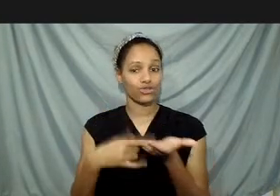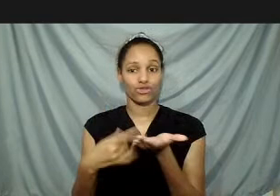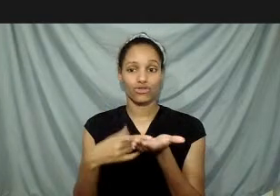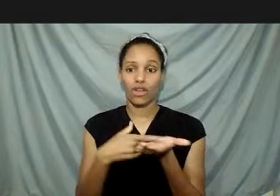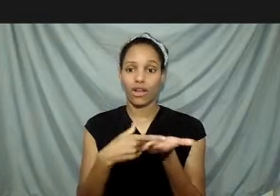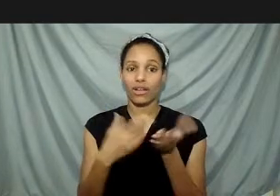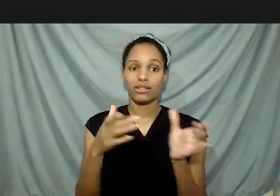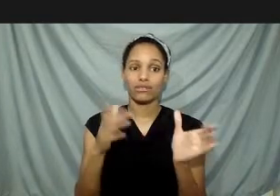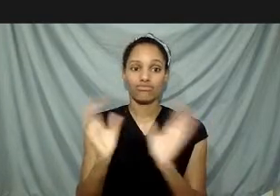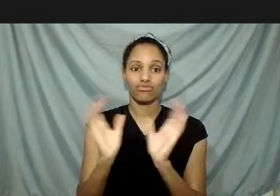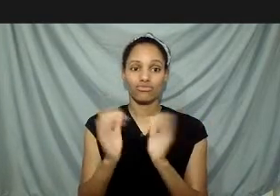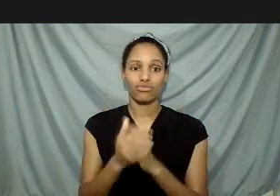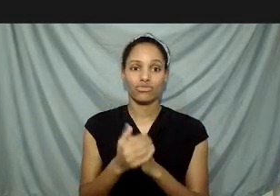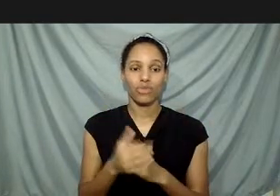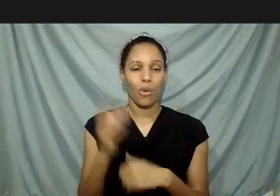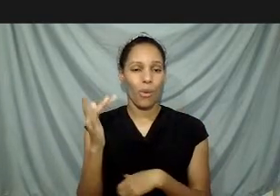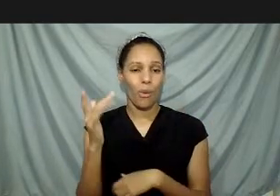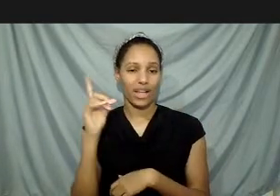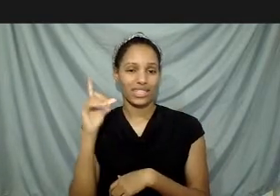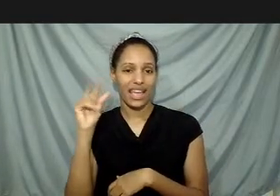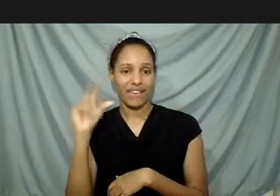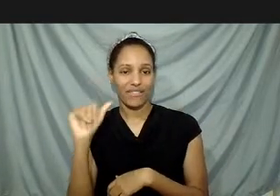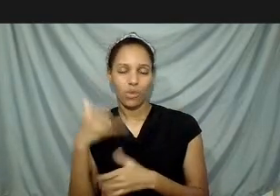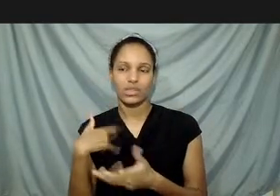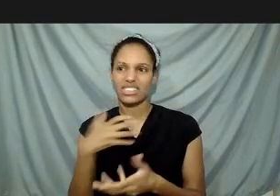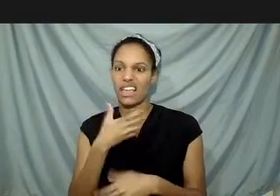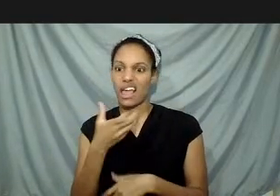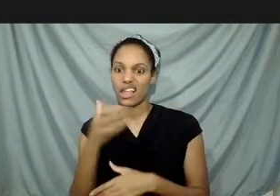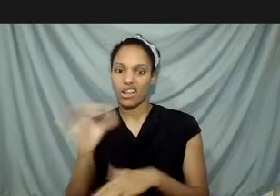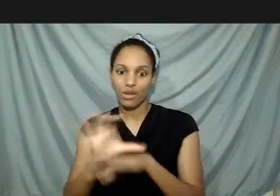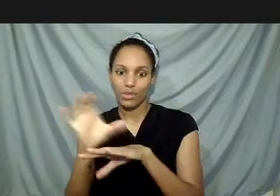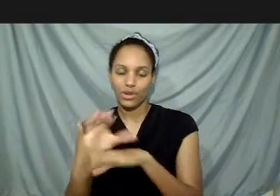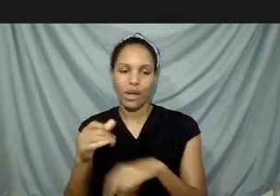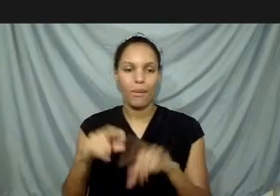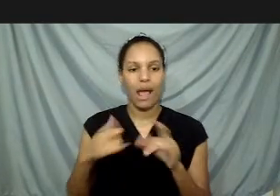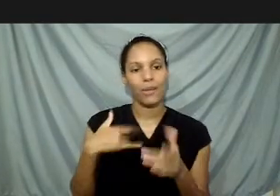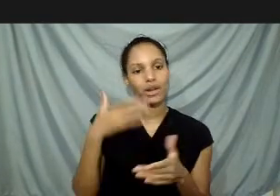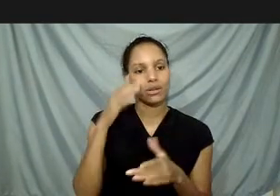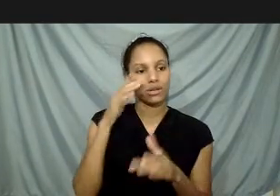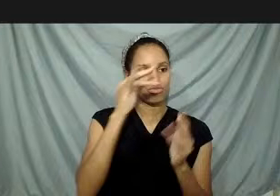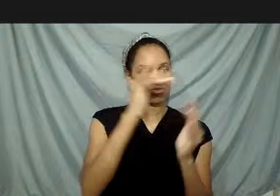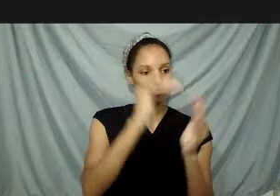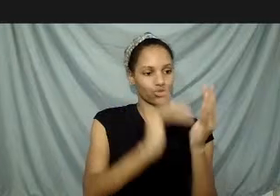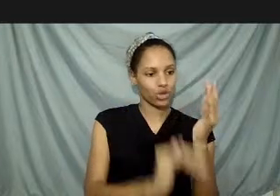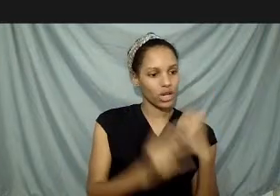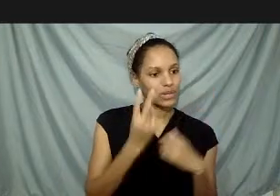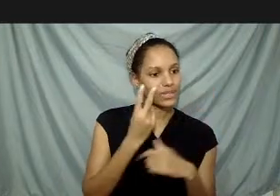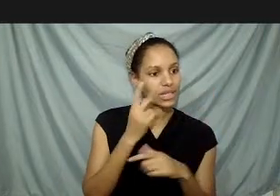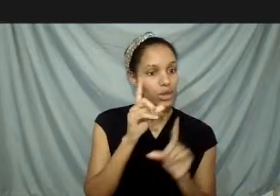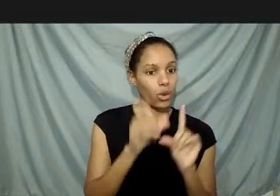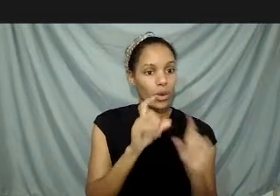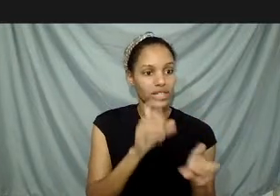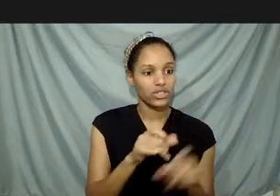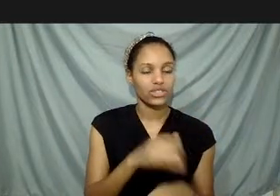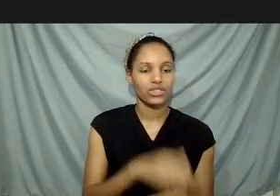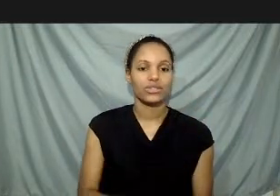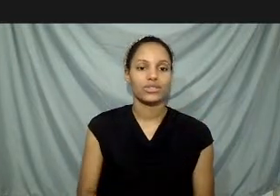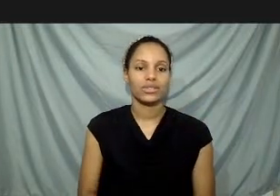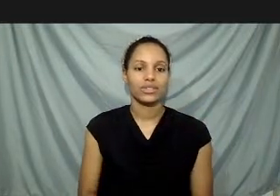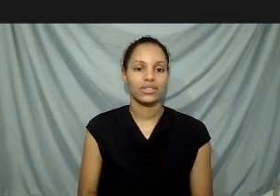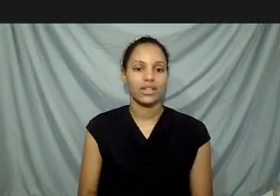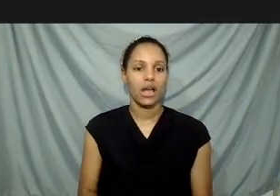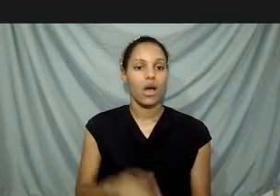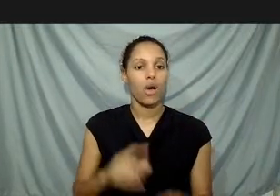was yelling at her computer. And I'm going to scroll down a little bit and look at some of these questions, which usually aren't questions, or